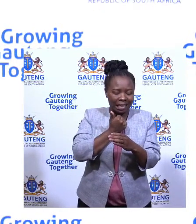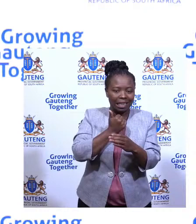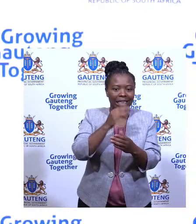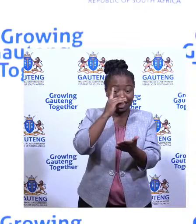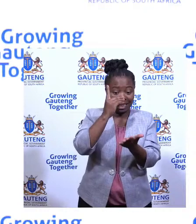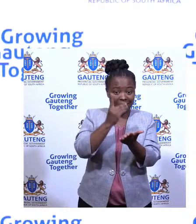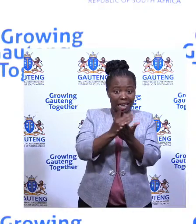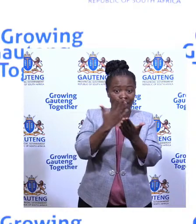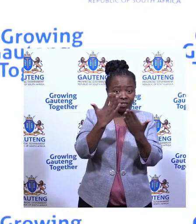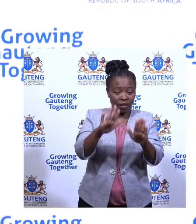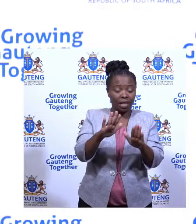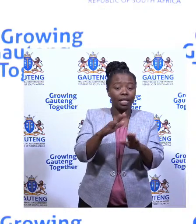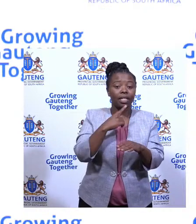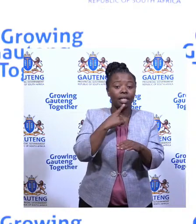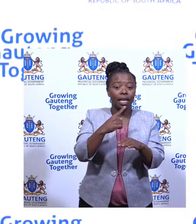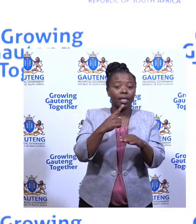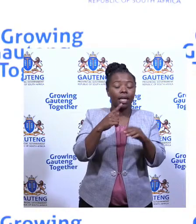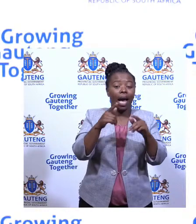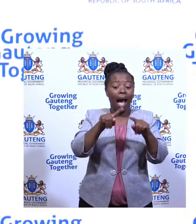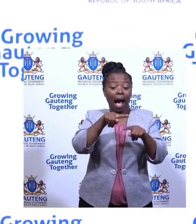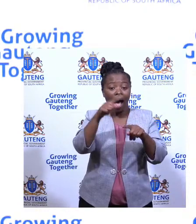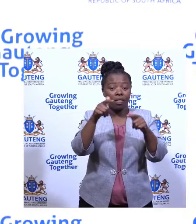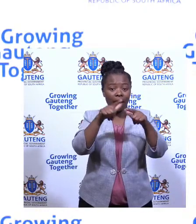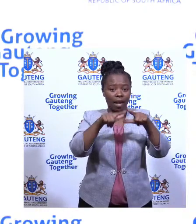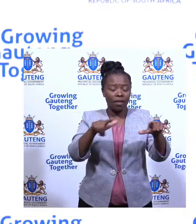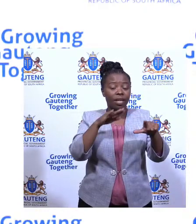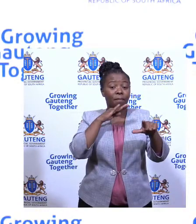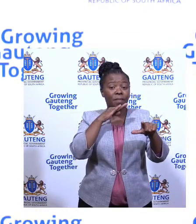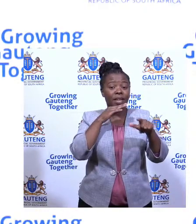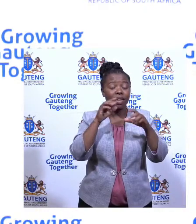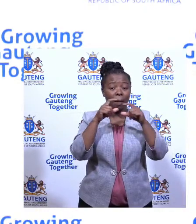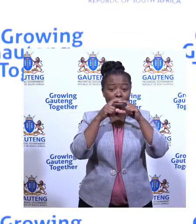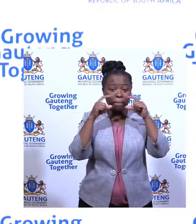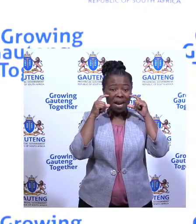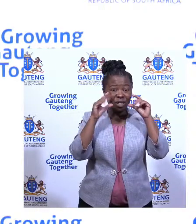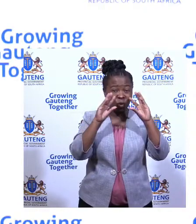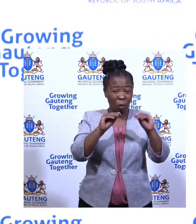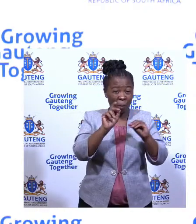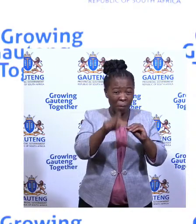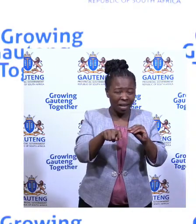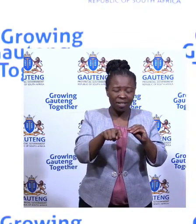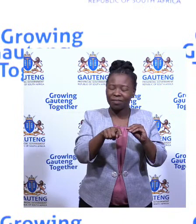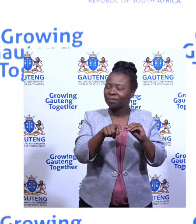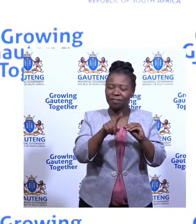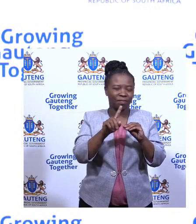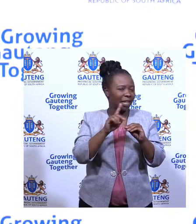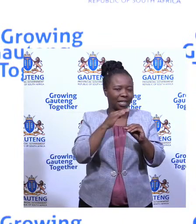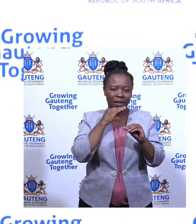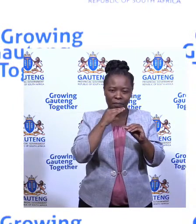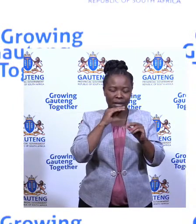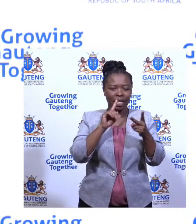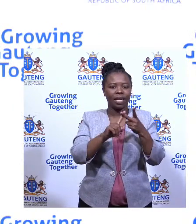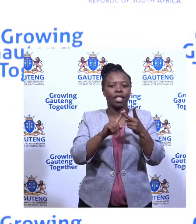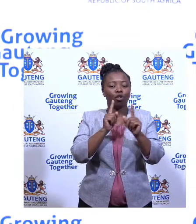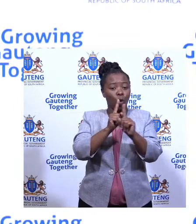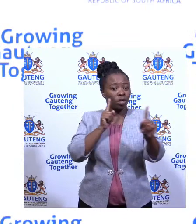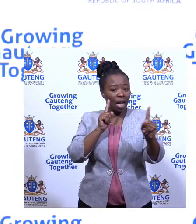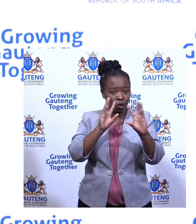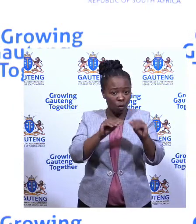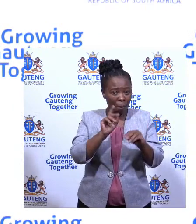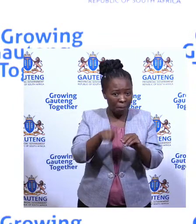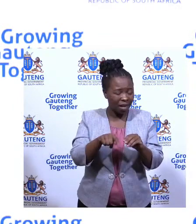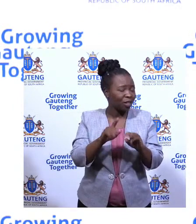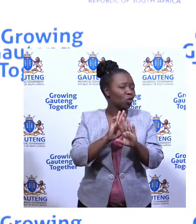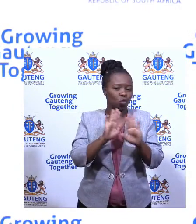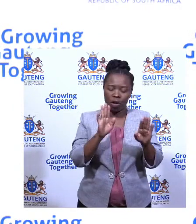another risk-adjusted level, it doesn't mean we should stop using masks. It doesn't mean we should stop social distancing and individual physical distancing. And